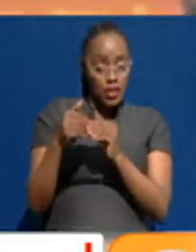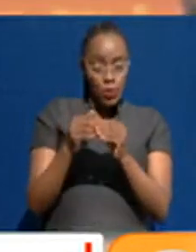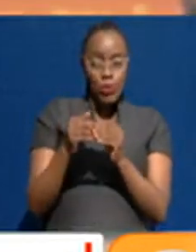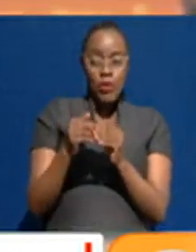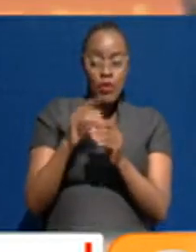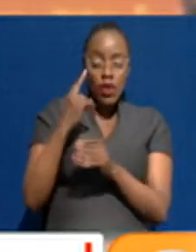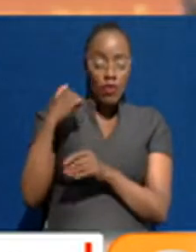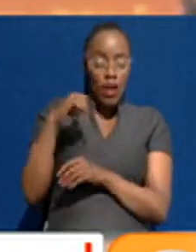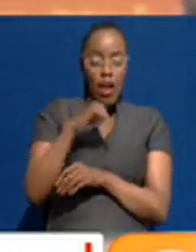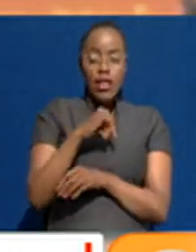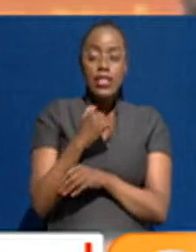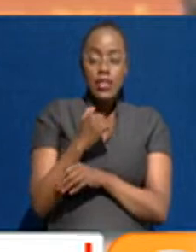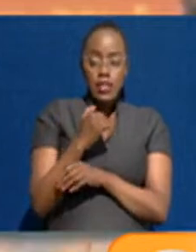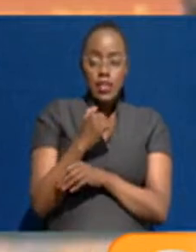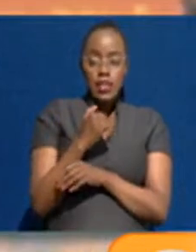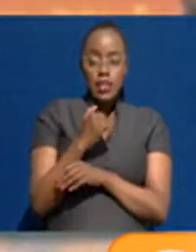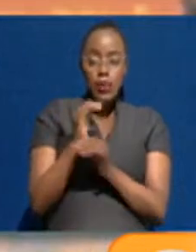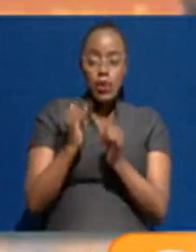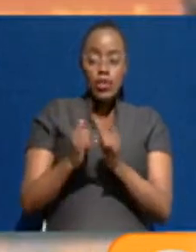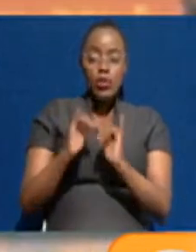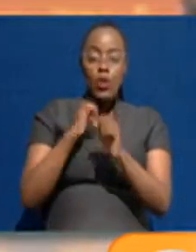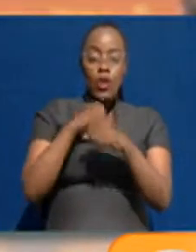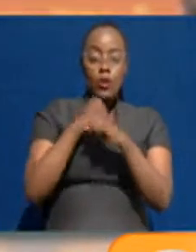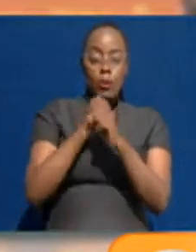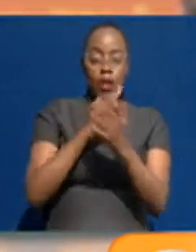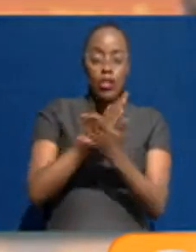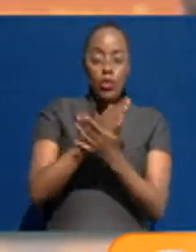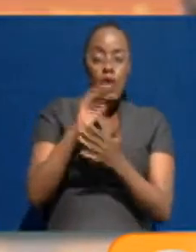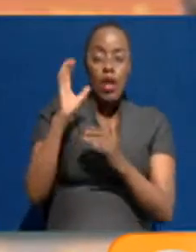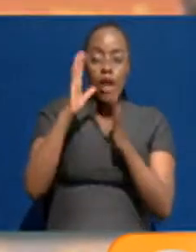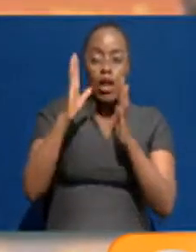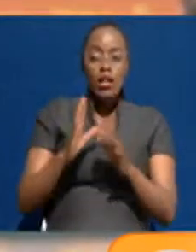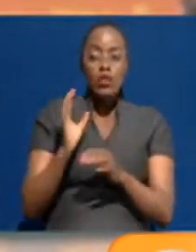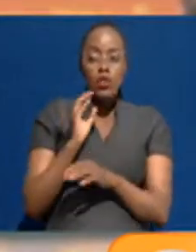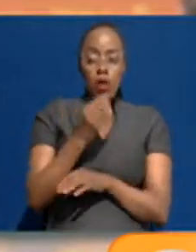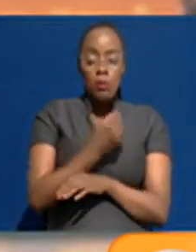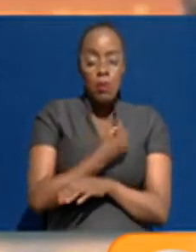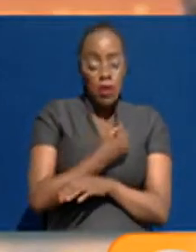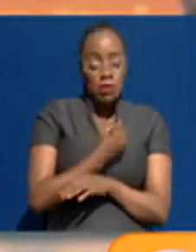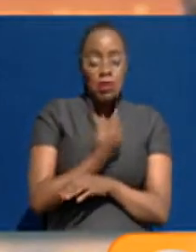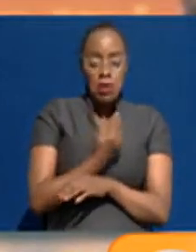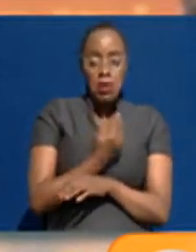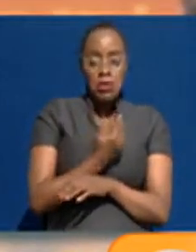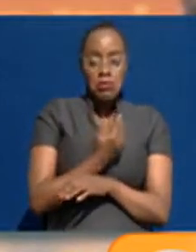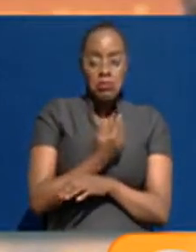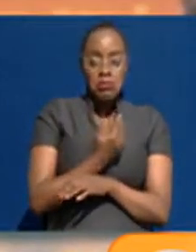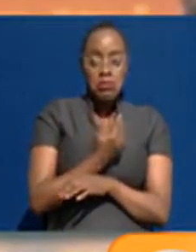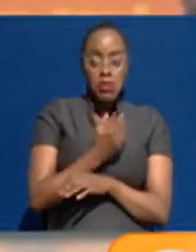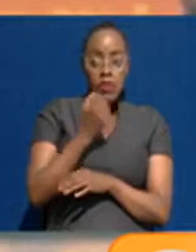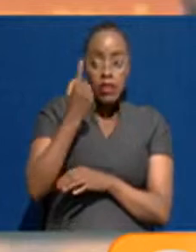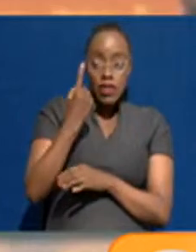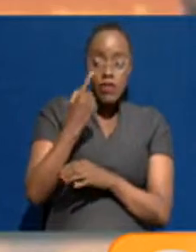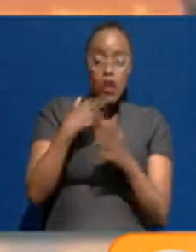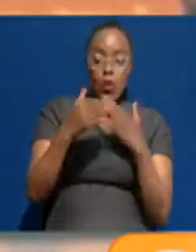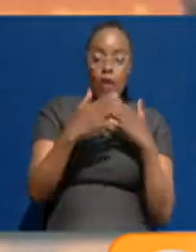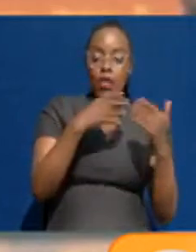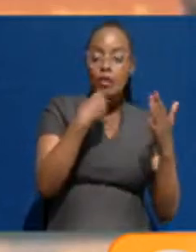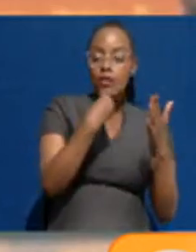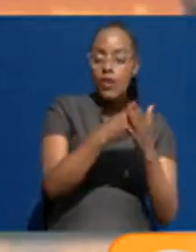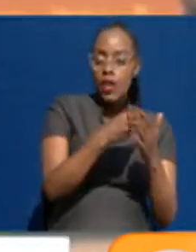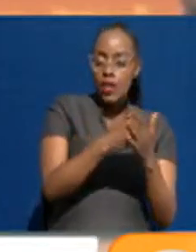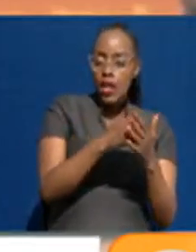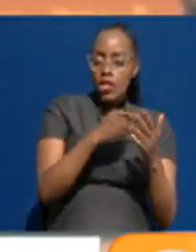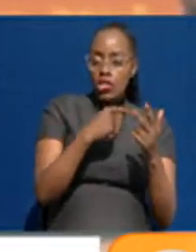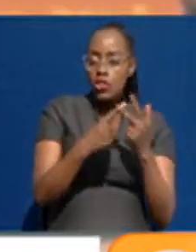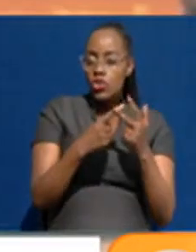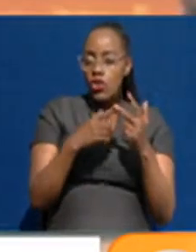We try to ensure our customers stay well, whether it's financial, whether